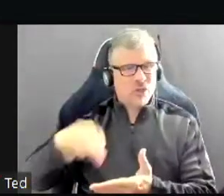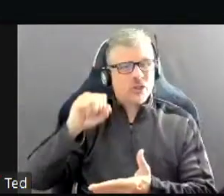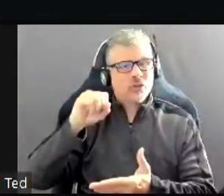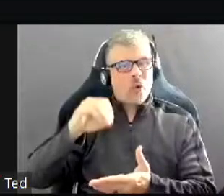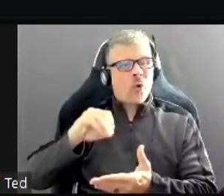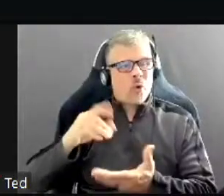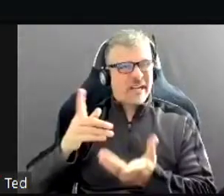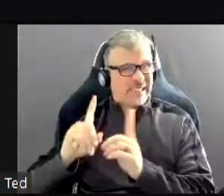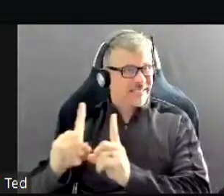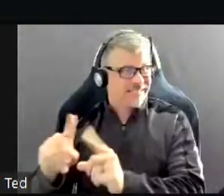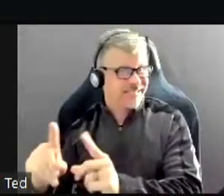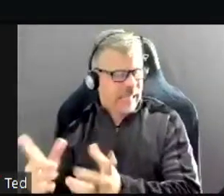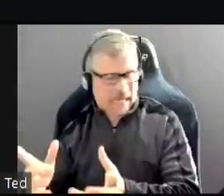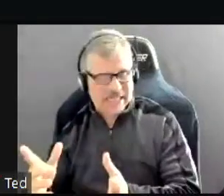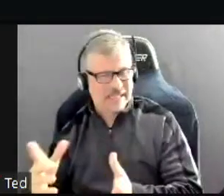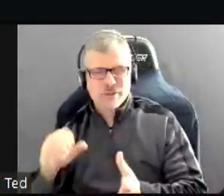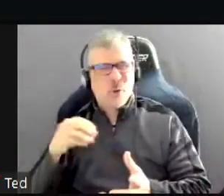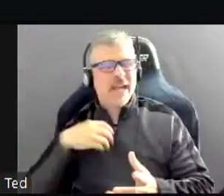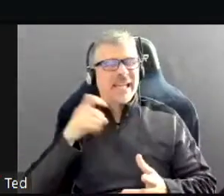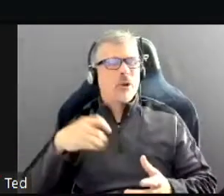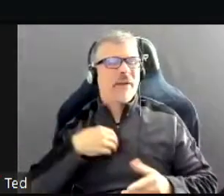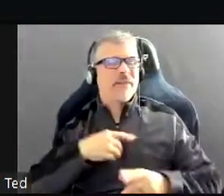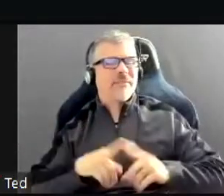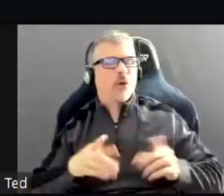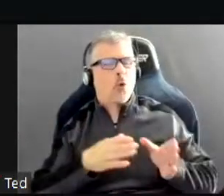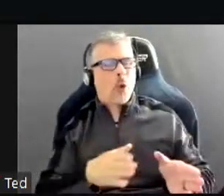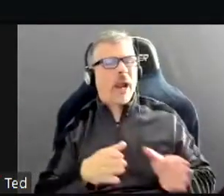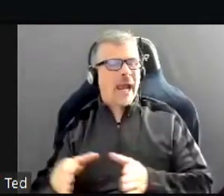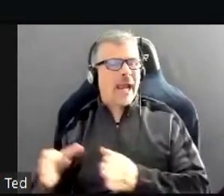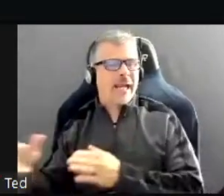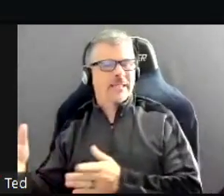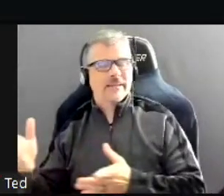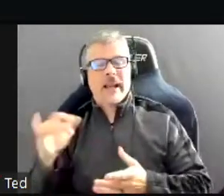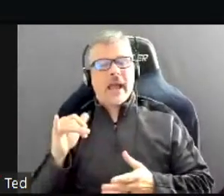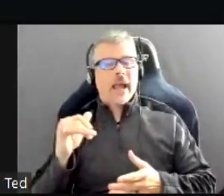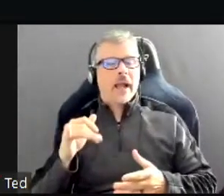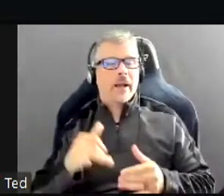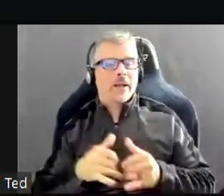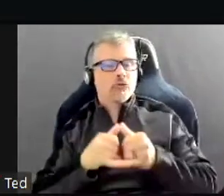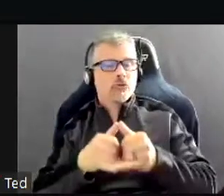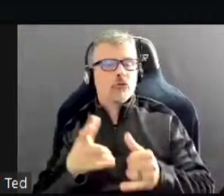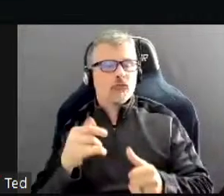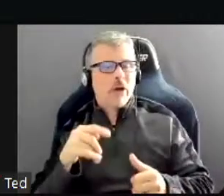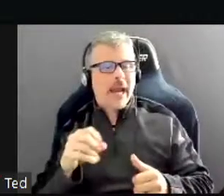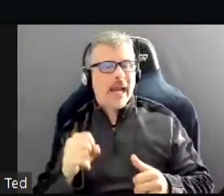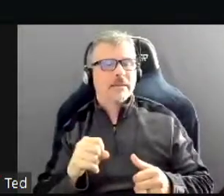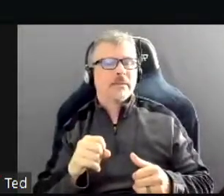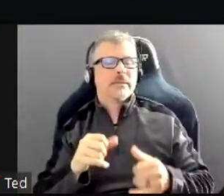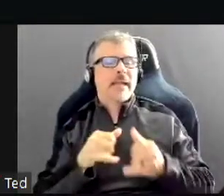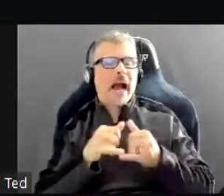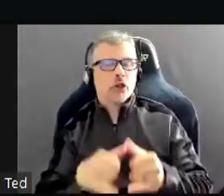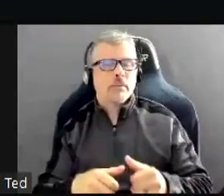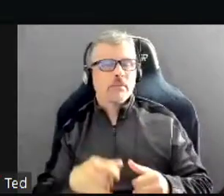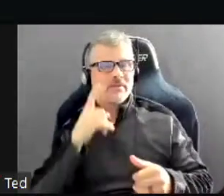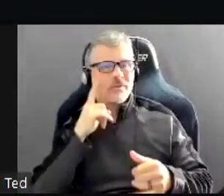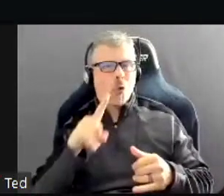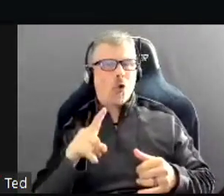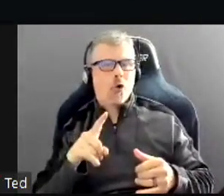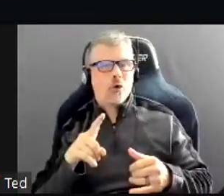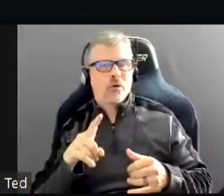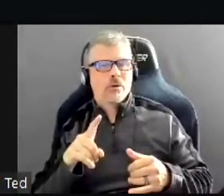more avenues of grants or scholarships for potential teachers, I think that would be really